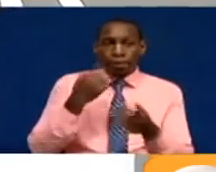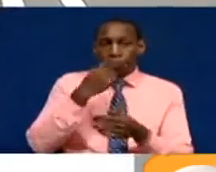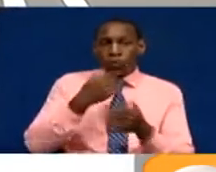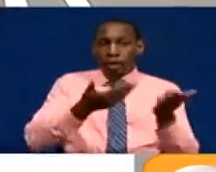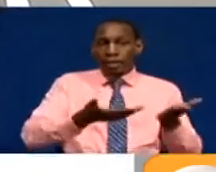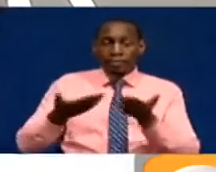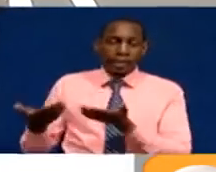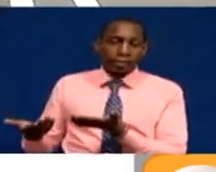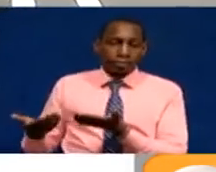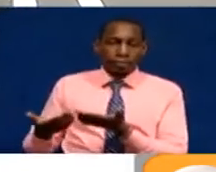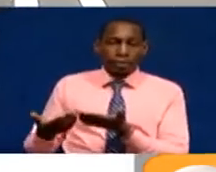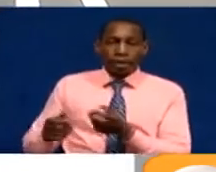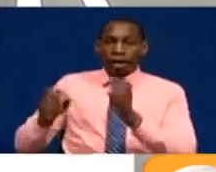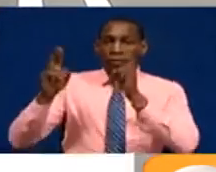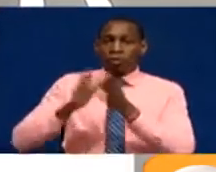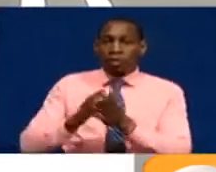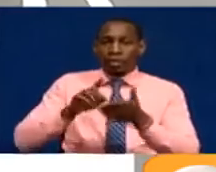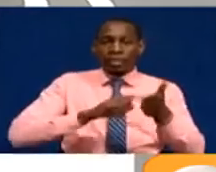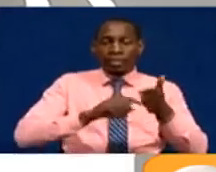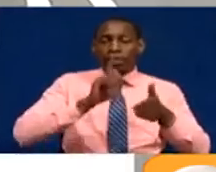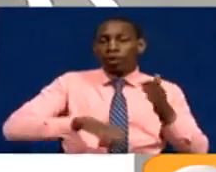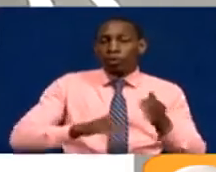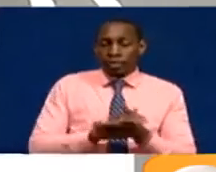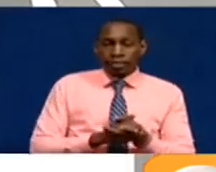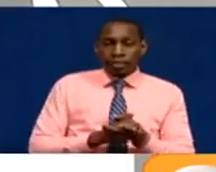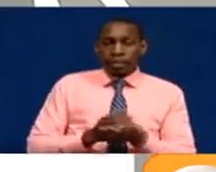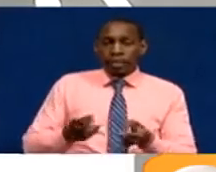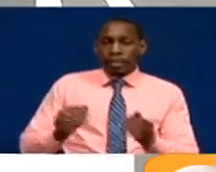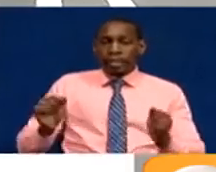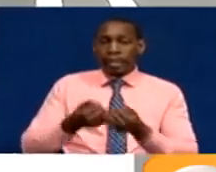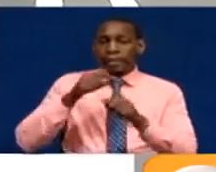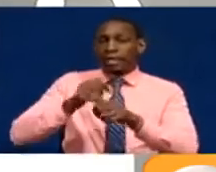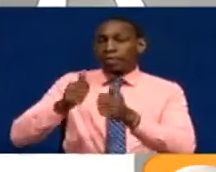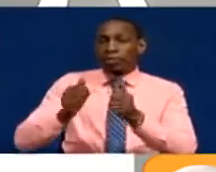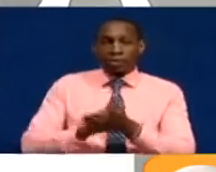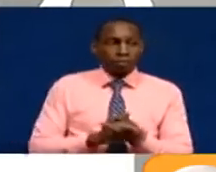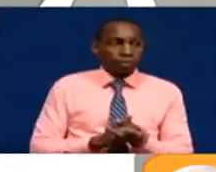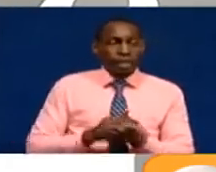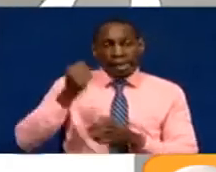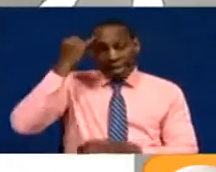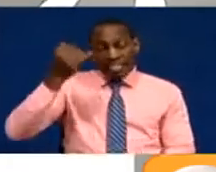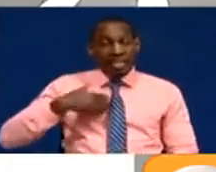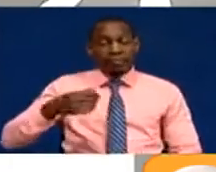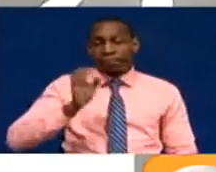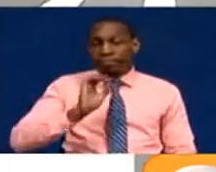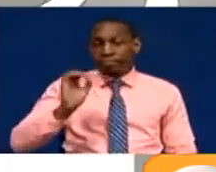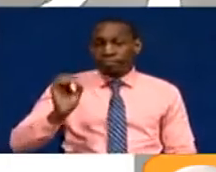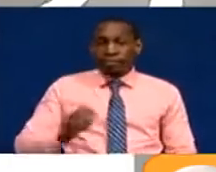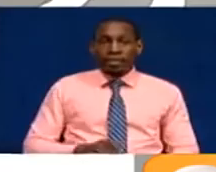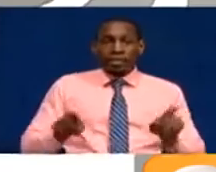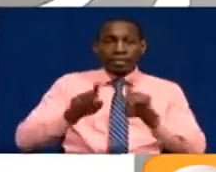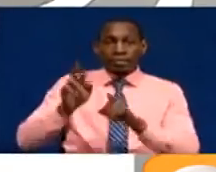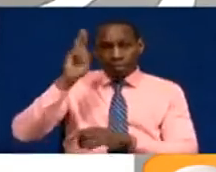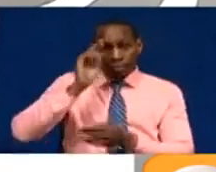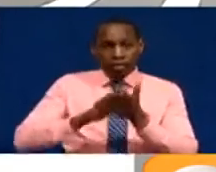brought a motion? What were the charges? When did this happen? Nobody seems to have any idea about that. And the